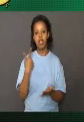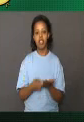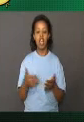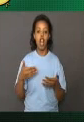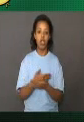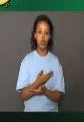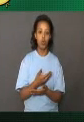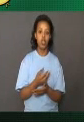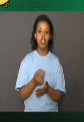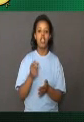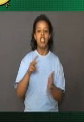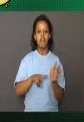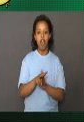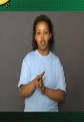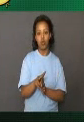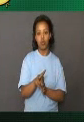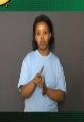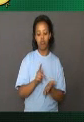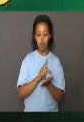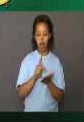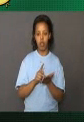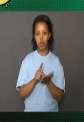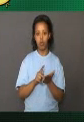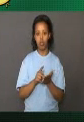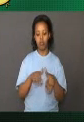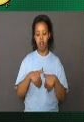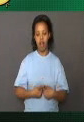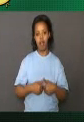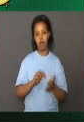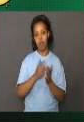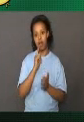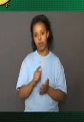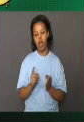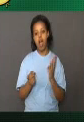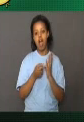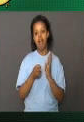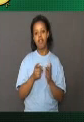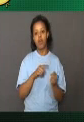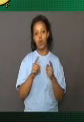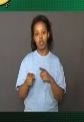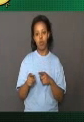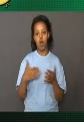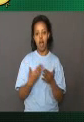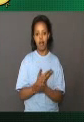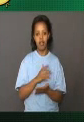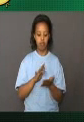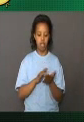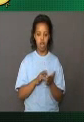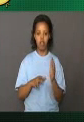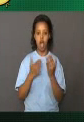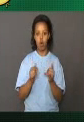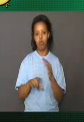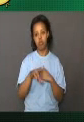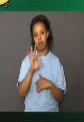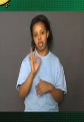new HIV particles. The fourth type of newer antiretroviral